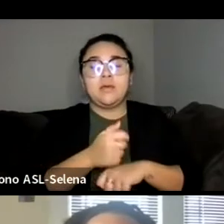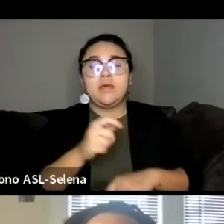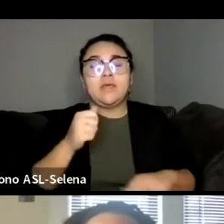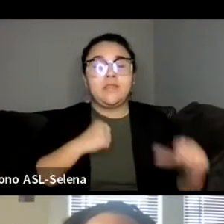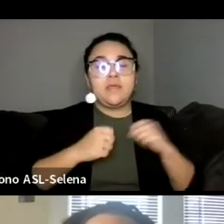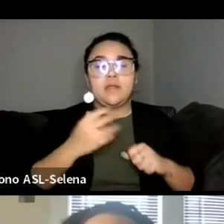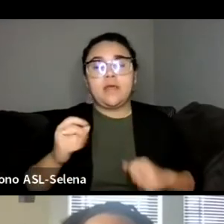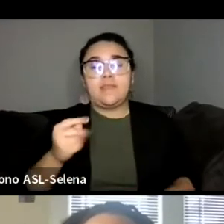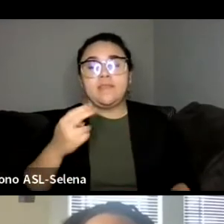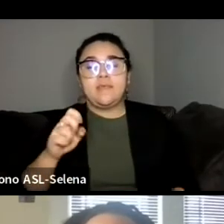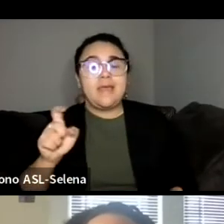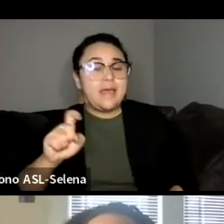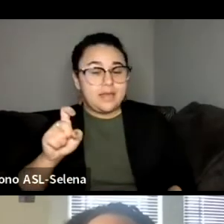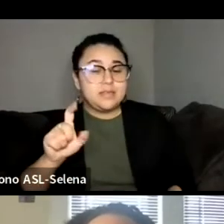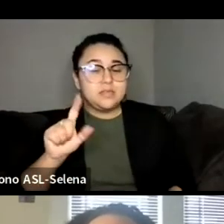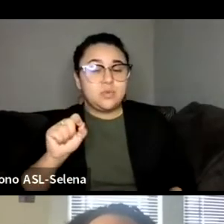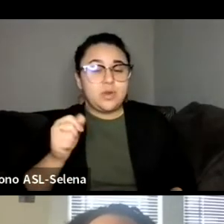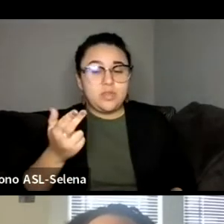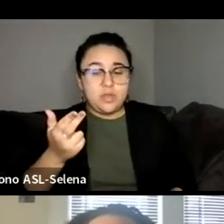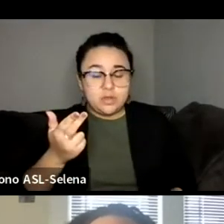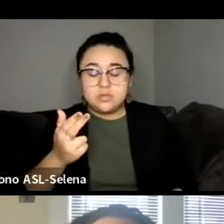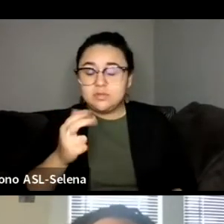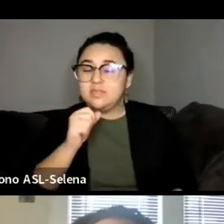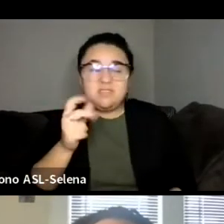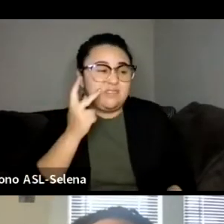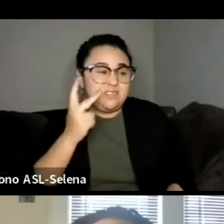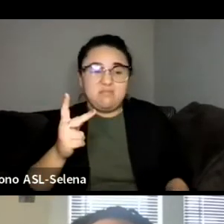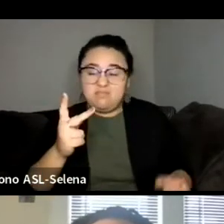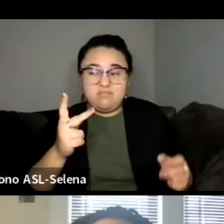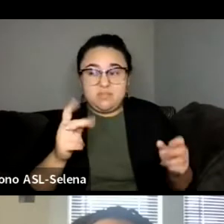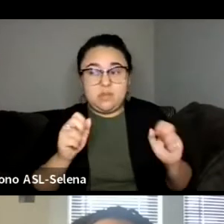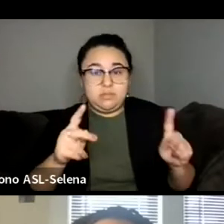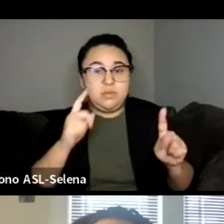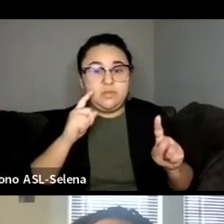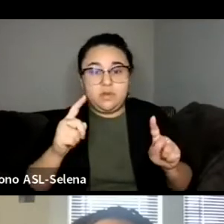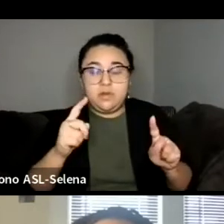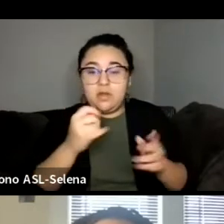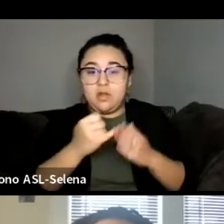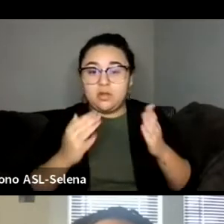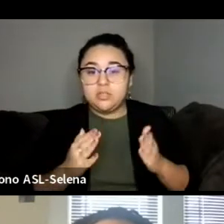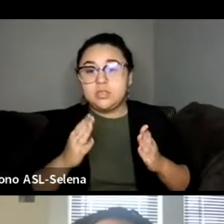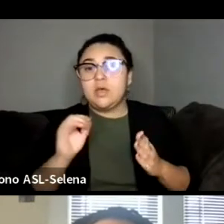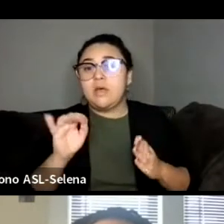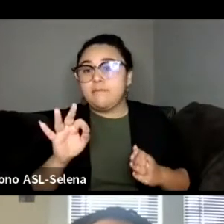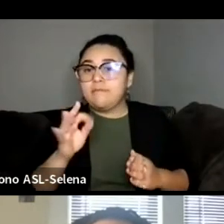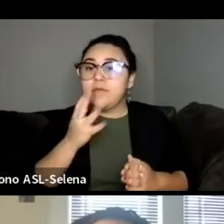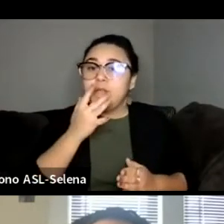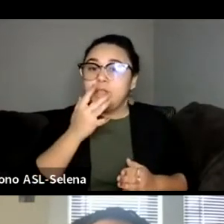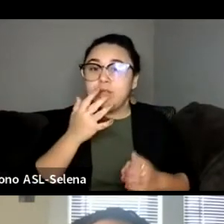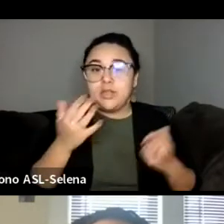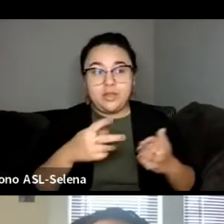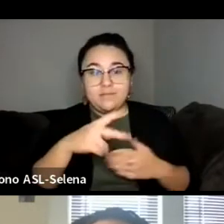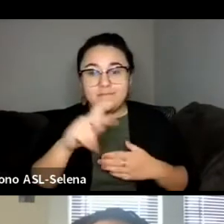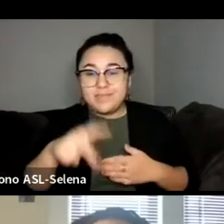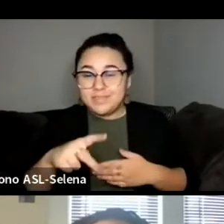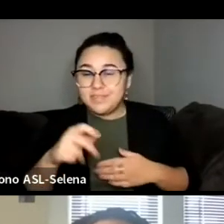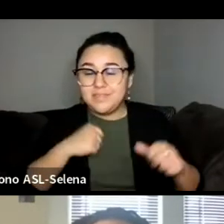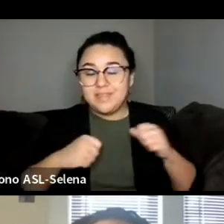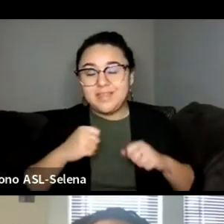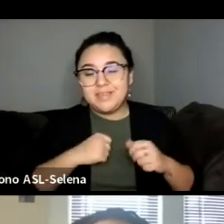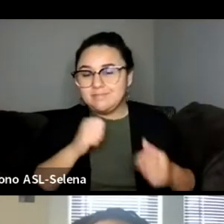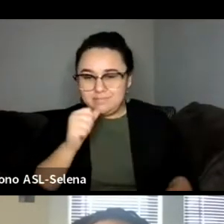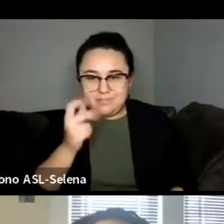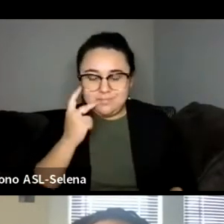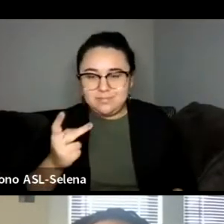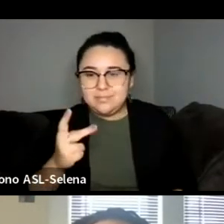essentially because we weren't seeing opportunities for artists of color in Philadelphia theater. usually, you